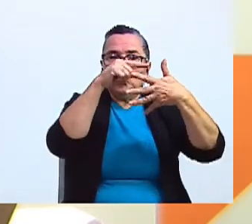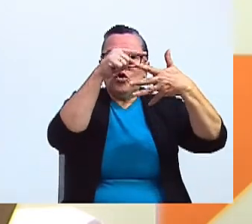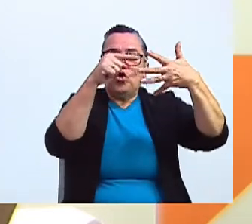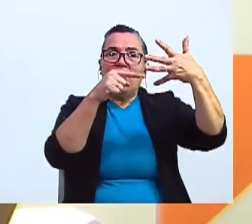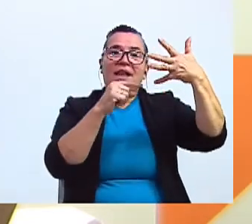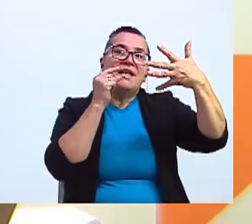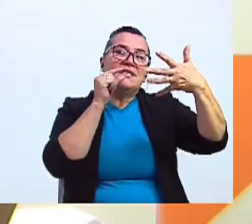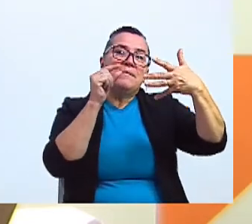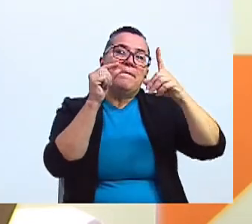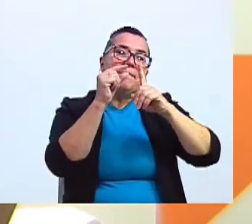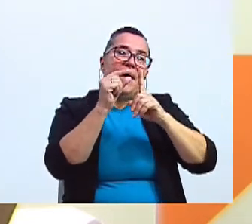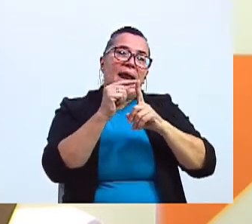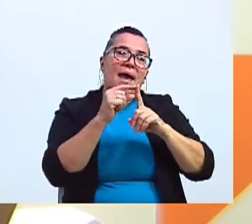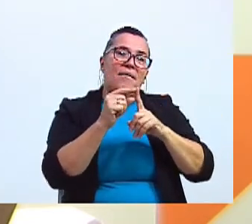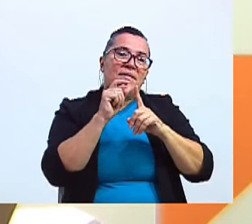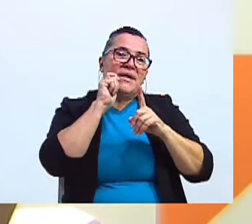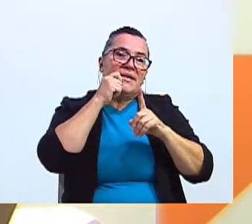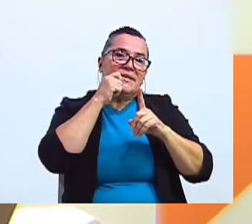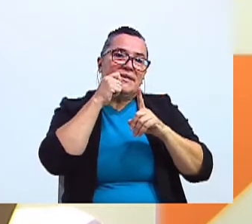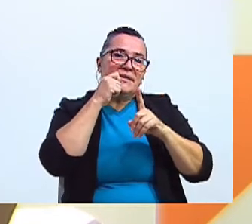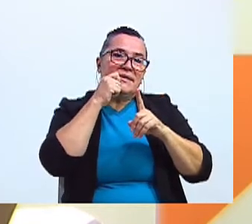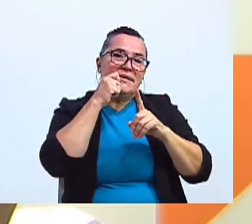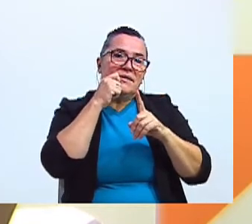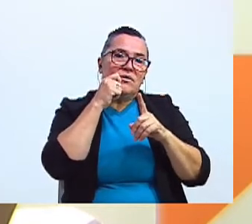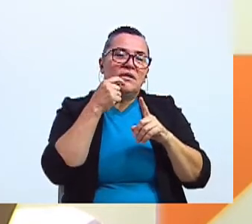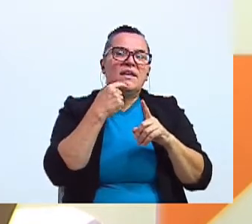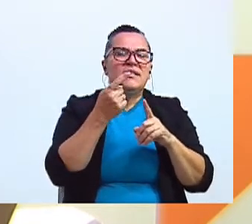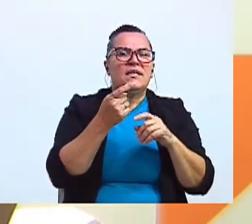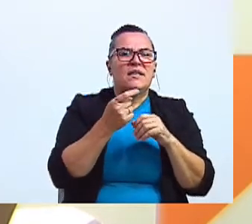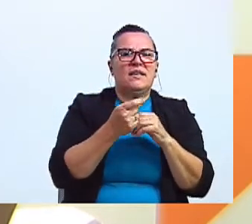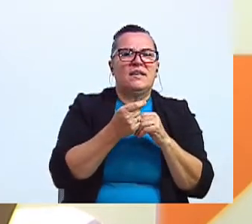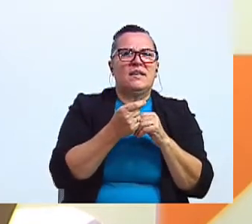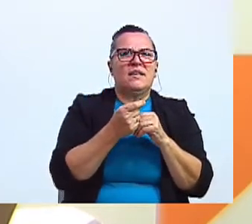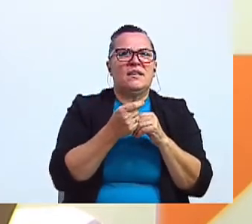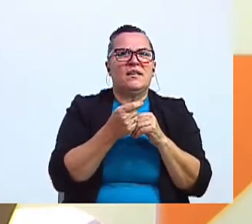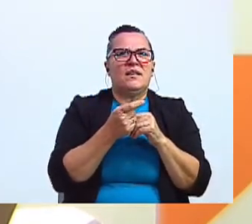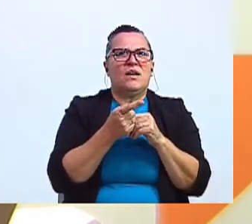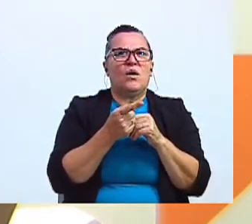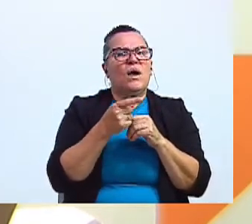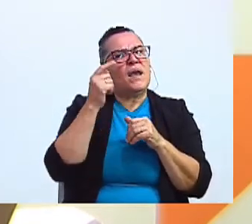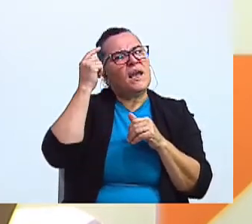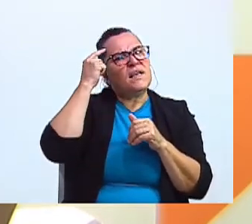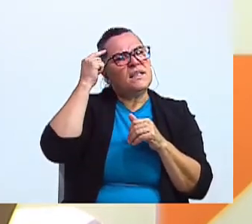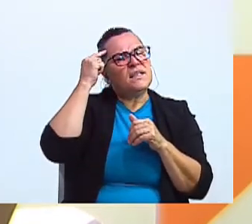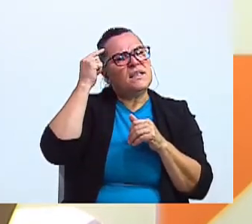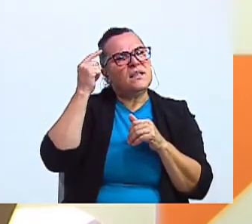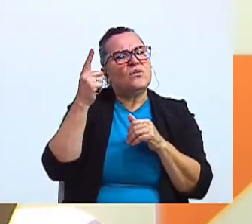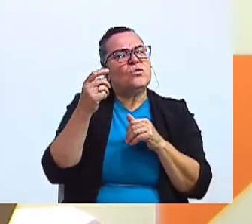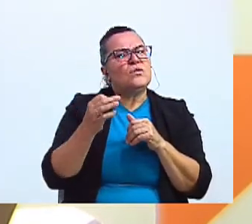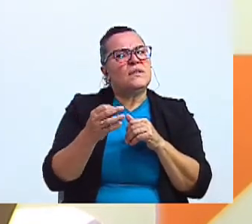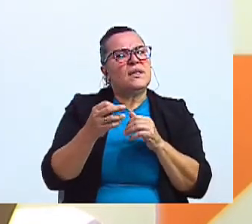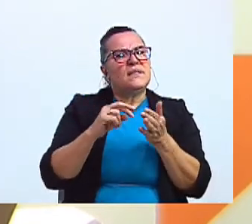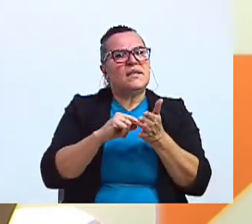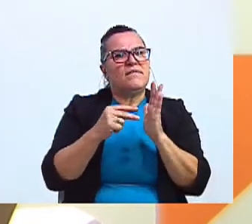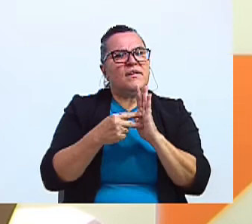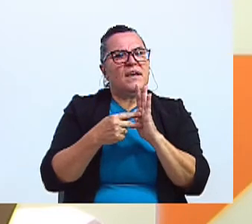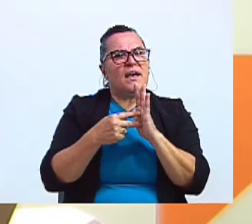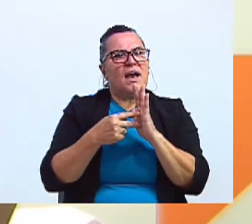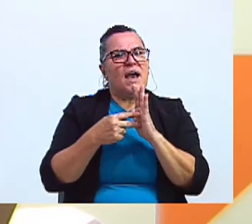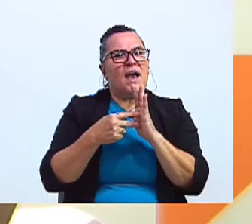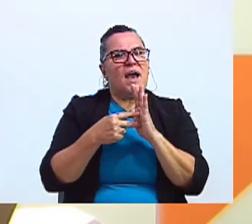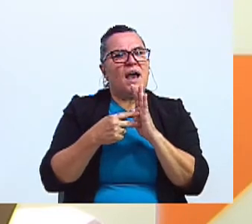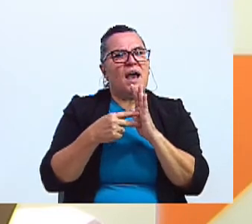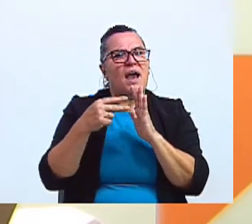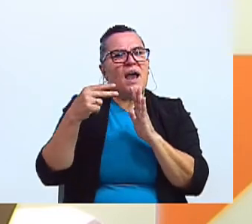keywords, let's see. What are herds? What do you think are herds? Okay, maybe